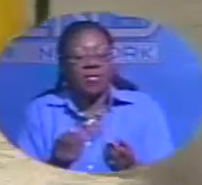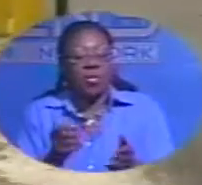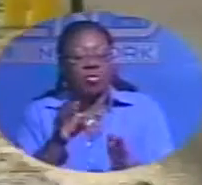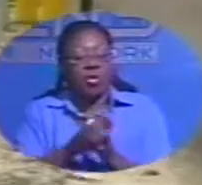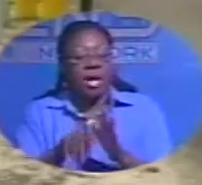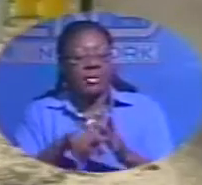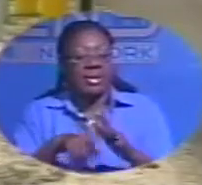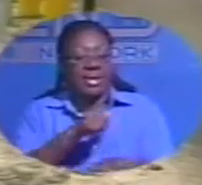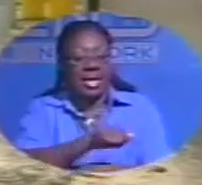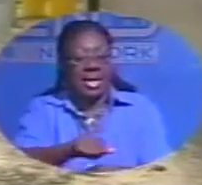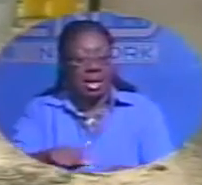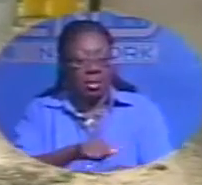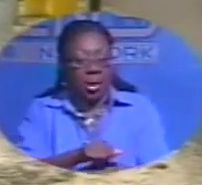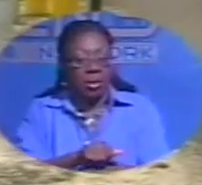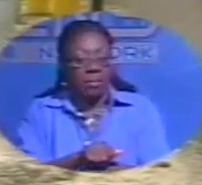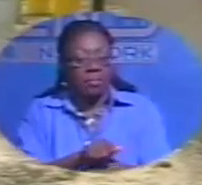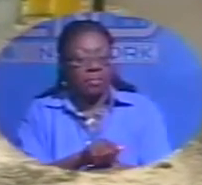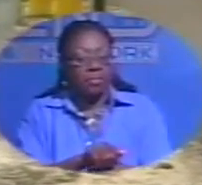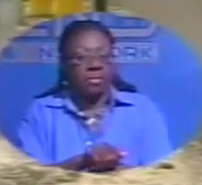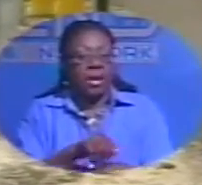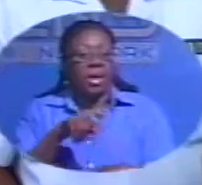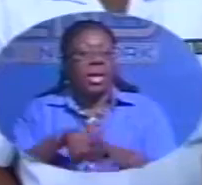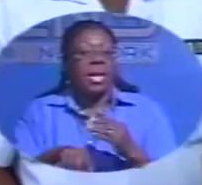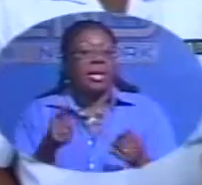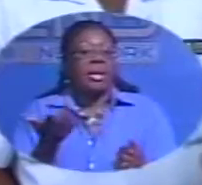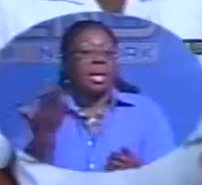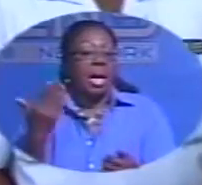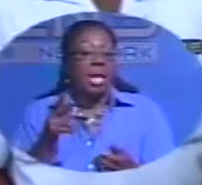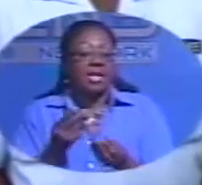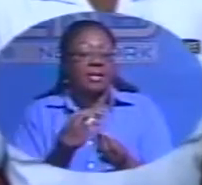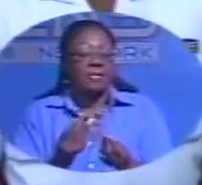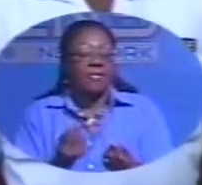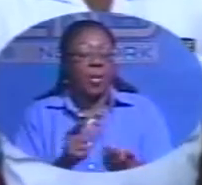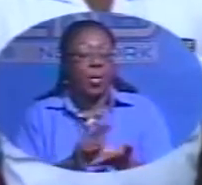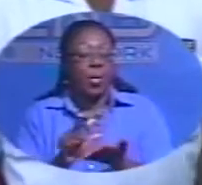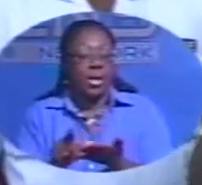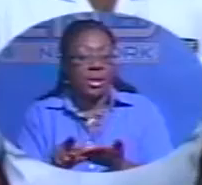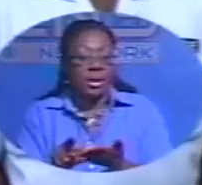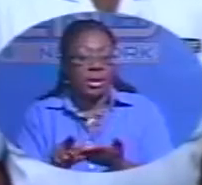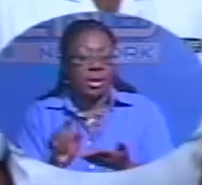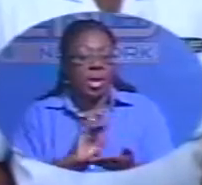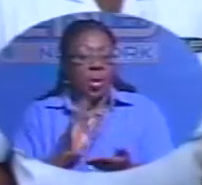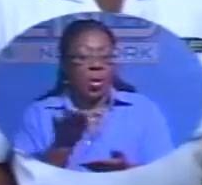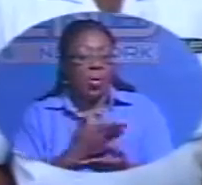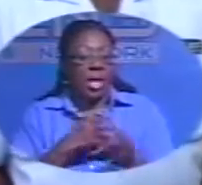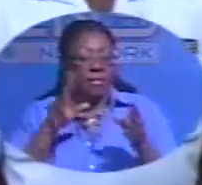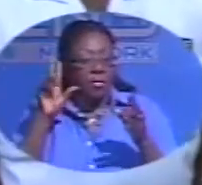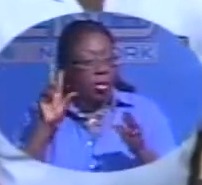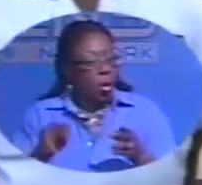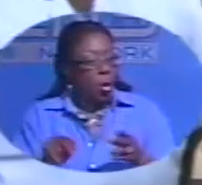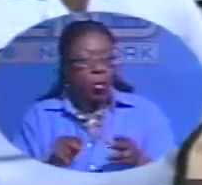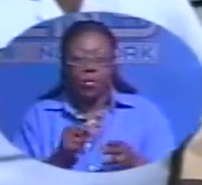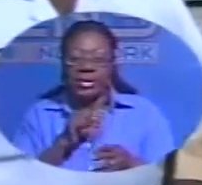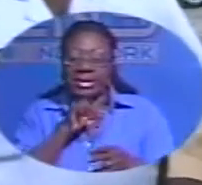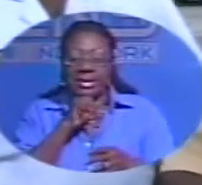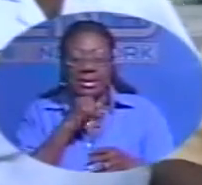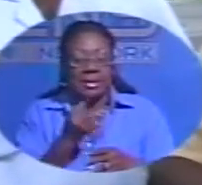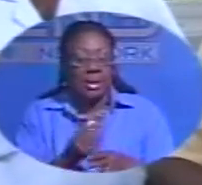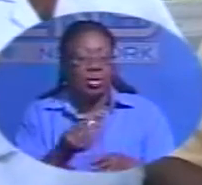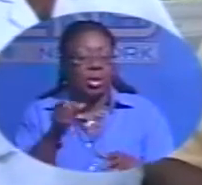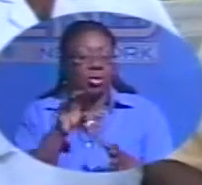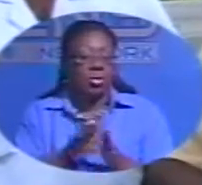incidents that police investigated. In the last several weeks, based on crime, we have had no serious major